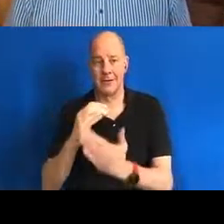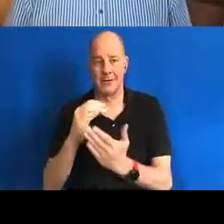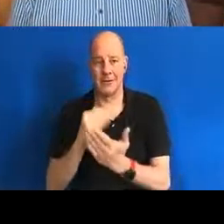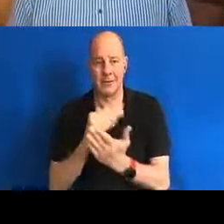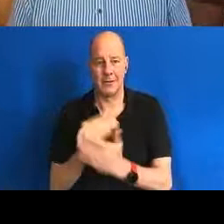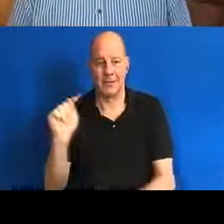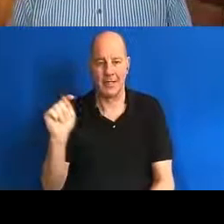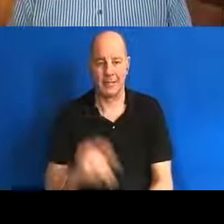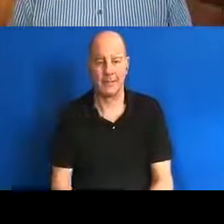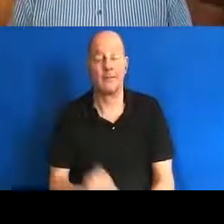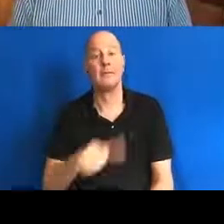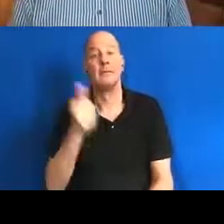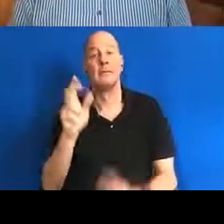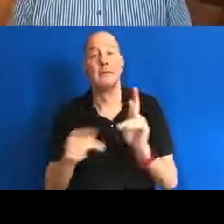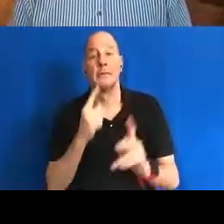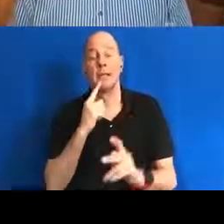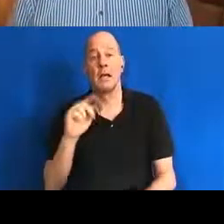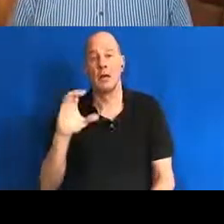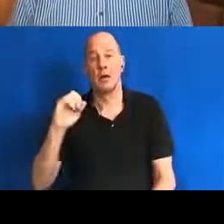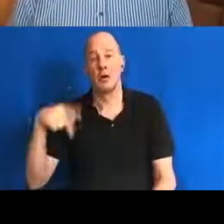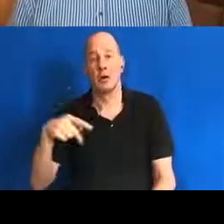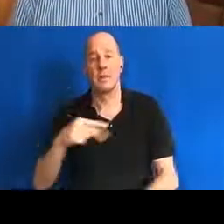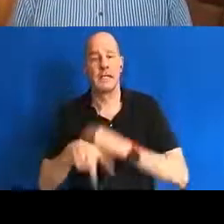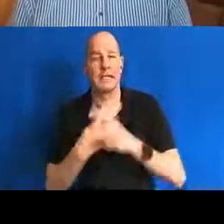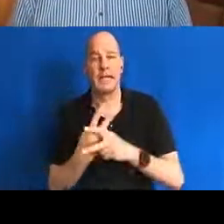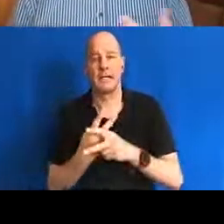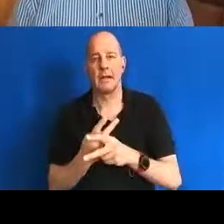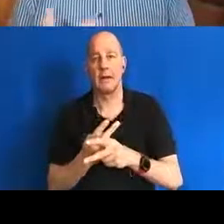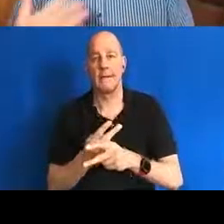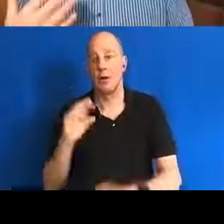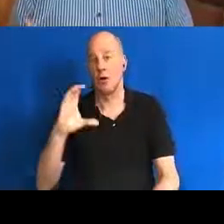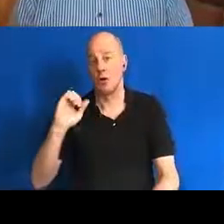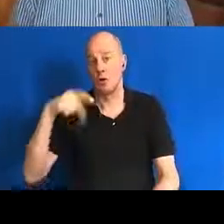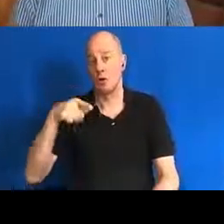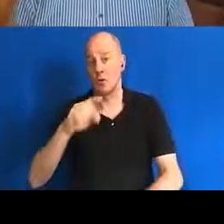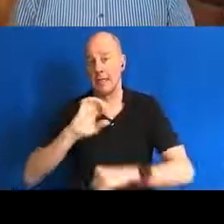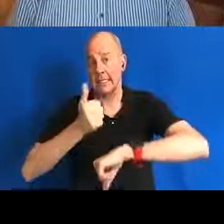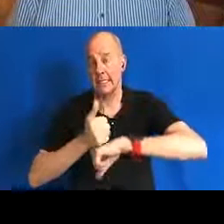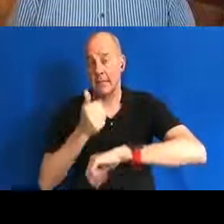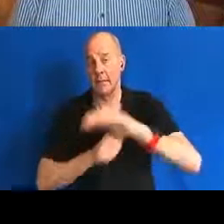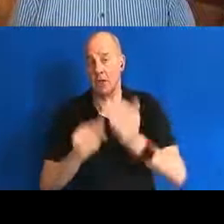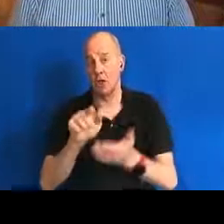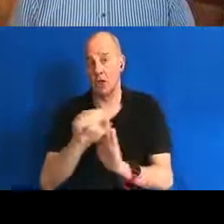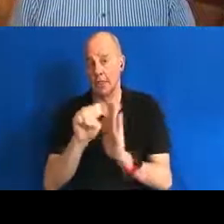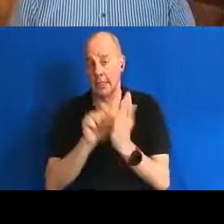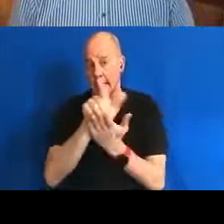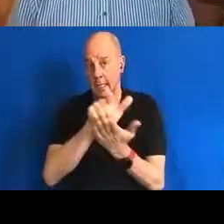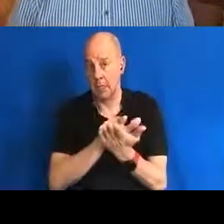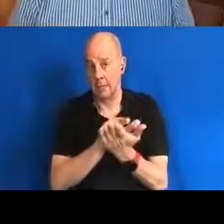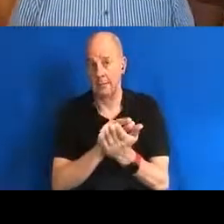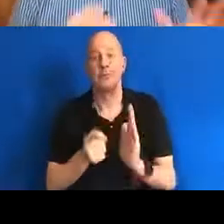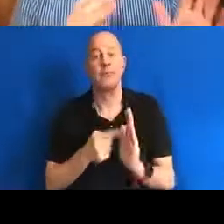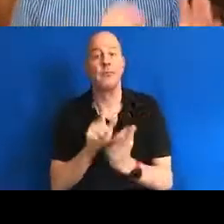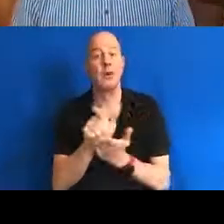others, a cooperative is a type of corporation that you can form under state law. So maybe sometimes attorneys